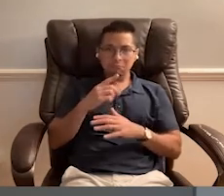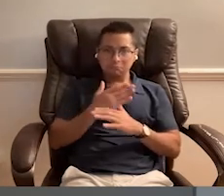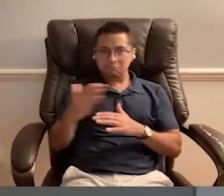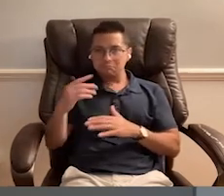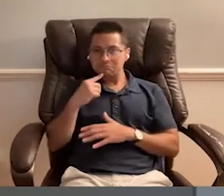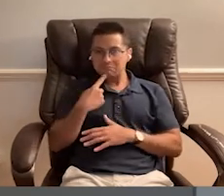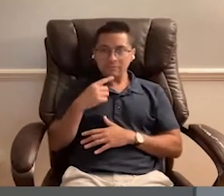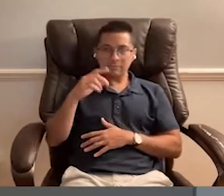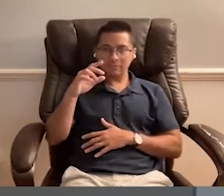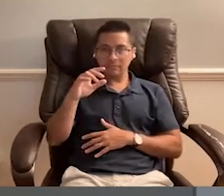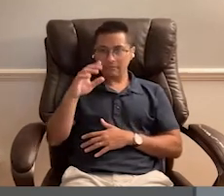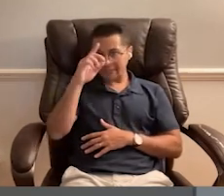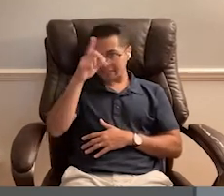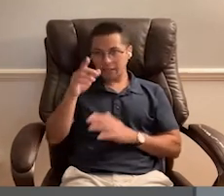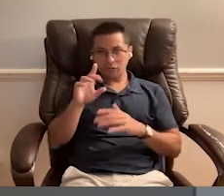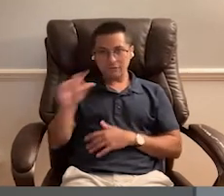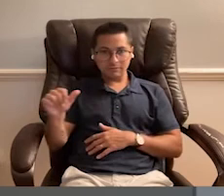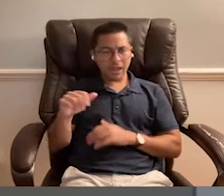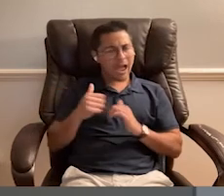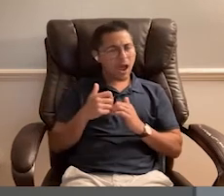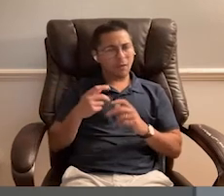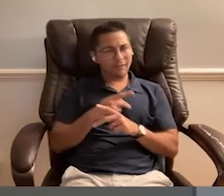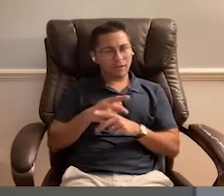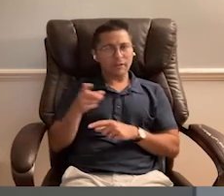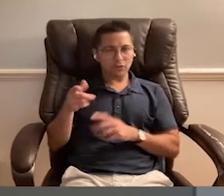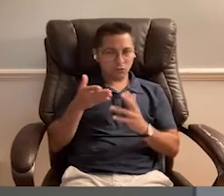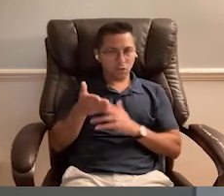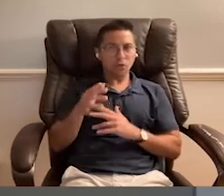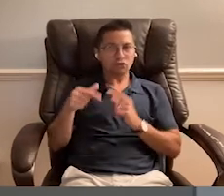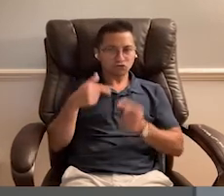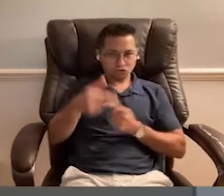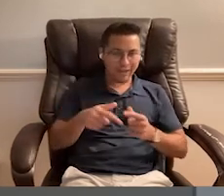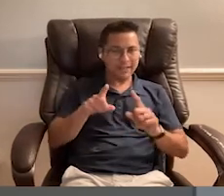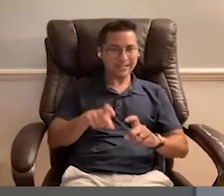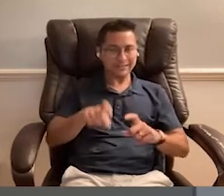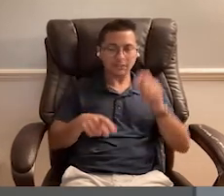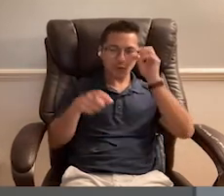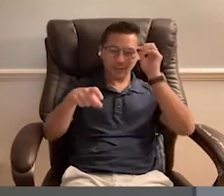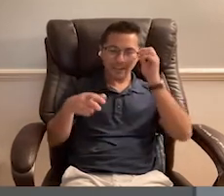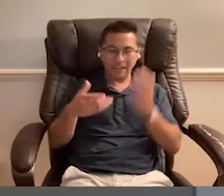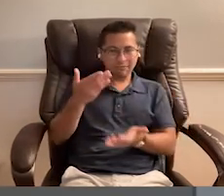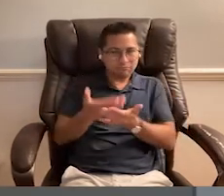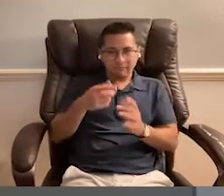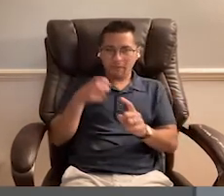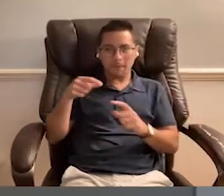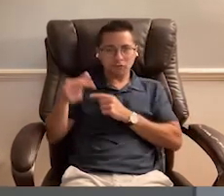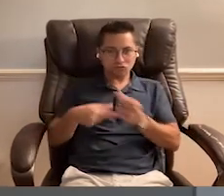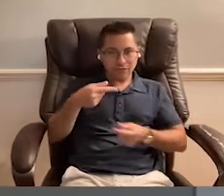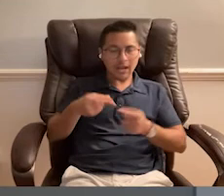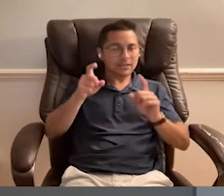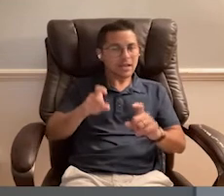very profound intellectual disabilities. This is done, how do we determine that the person has this? Through genetic testing. So we'll